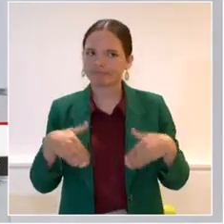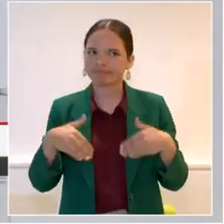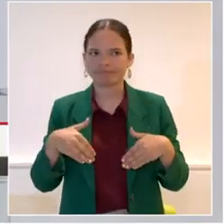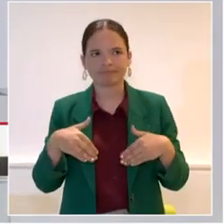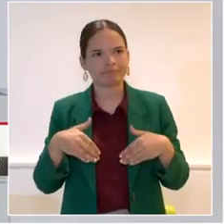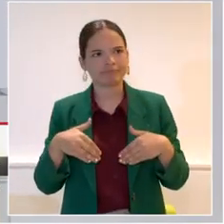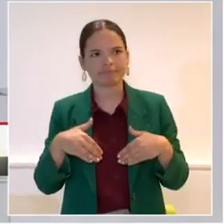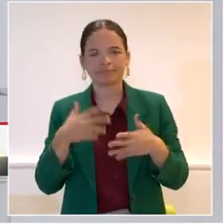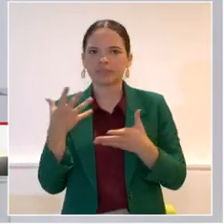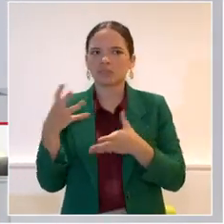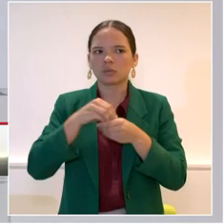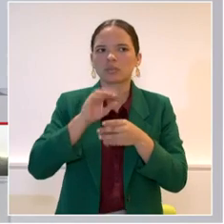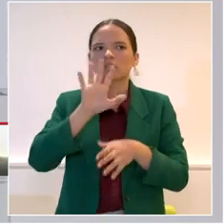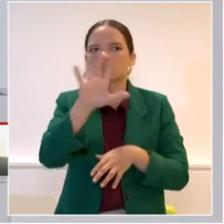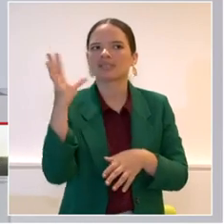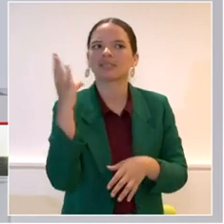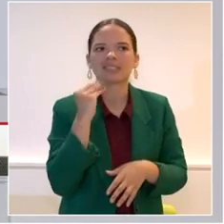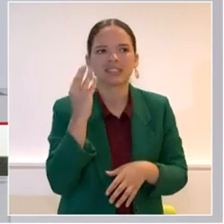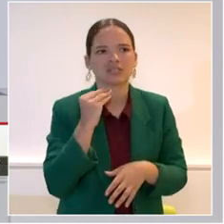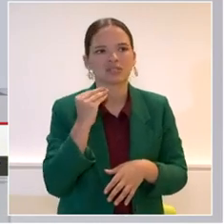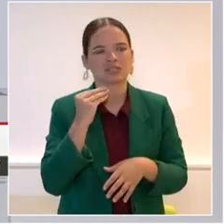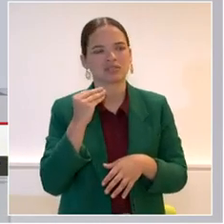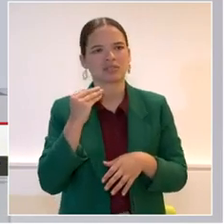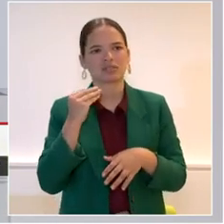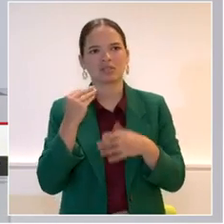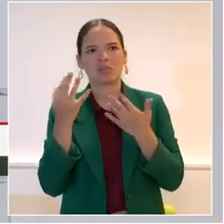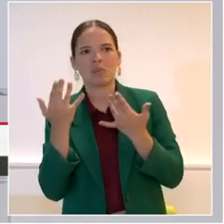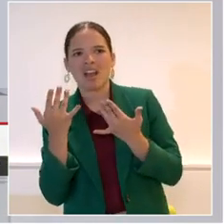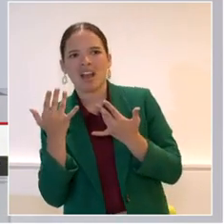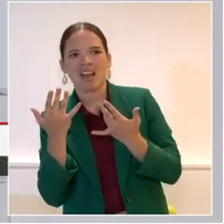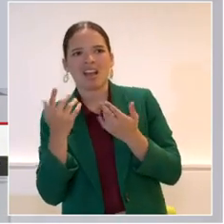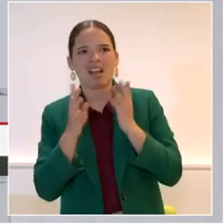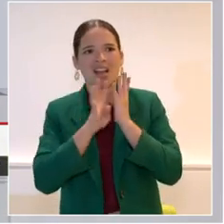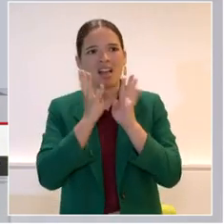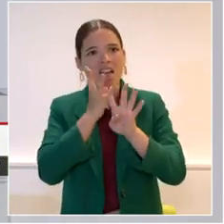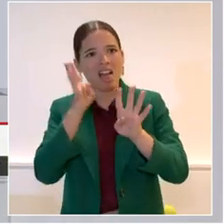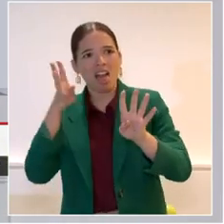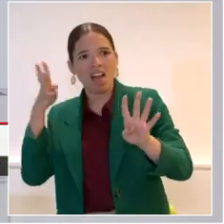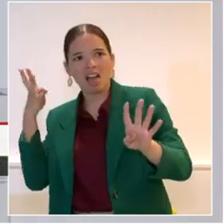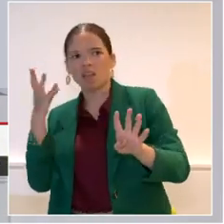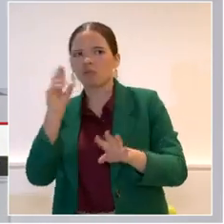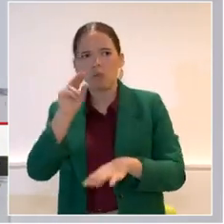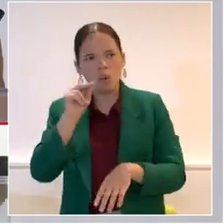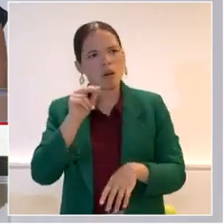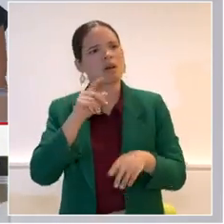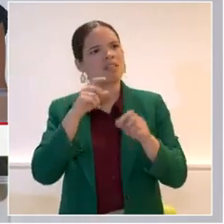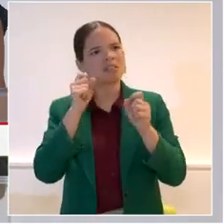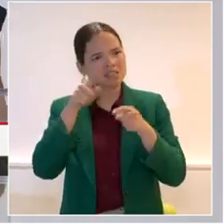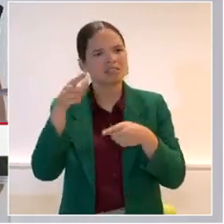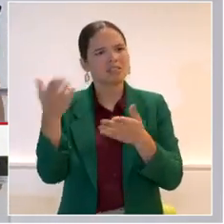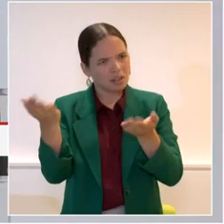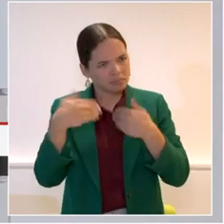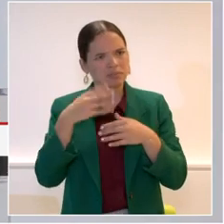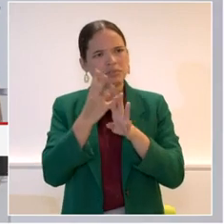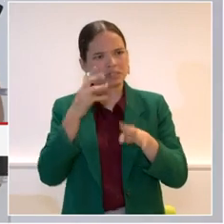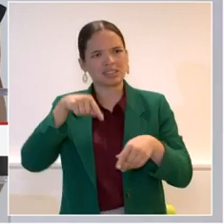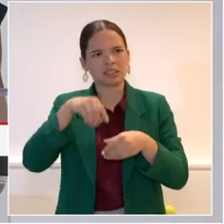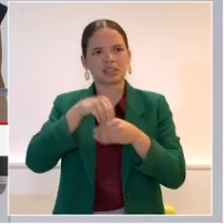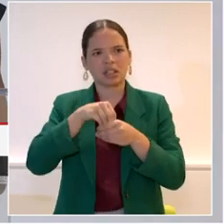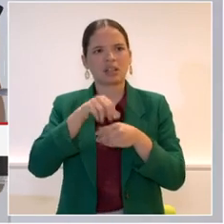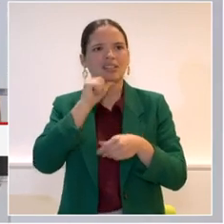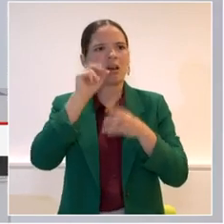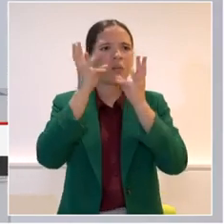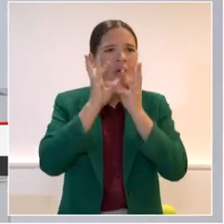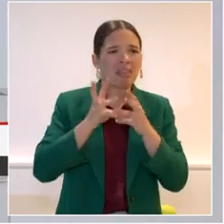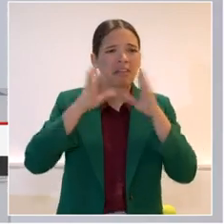instead of queuing on the block, there are spaces when you walk in where people can line up inside, outside of the weather and without having to be exposed on